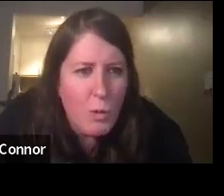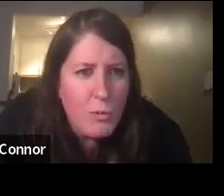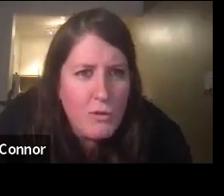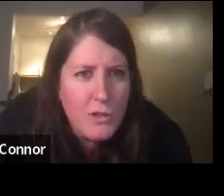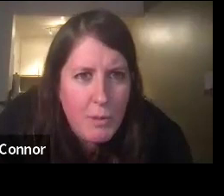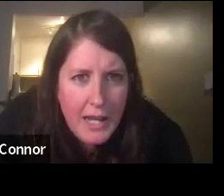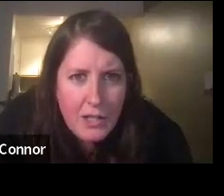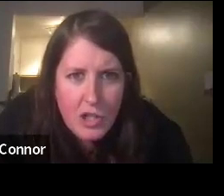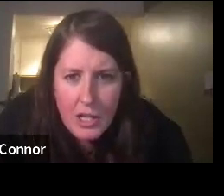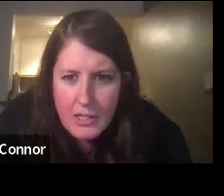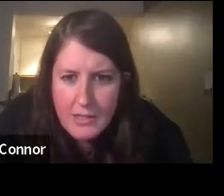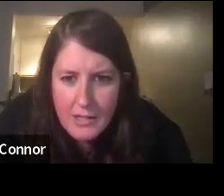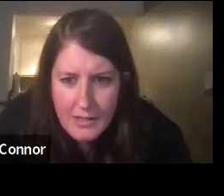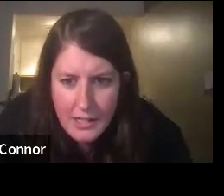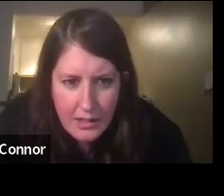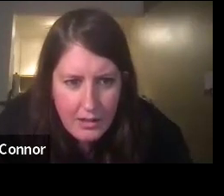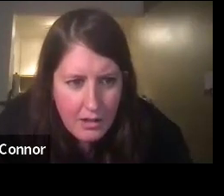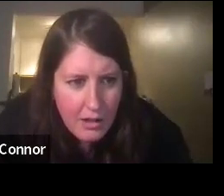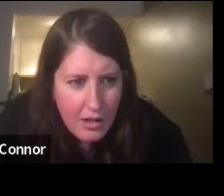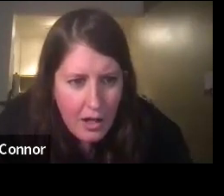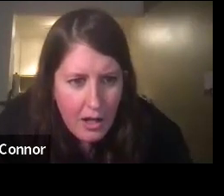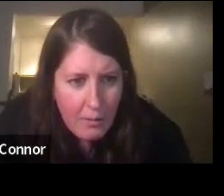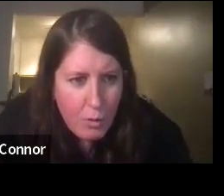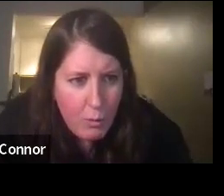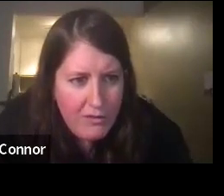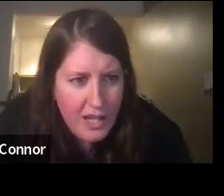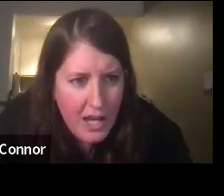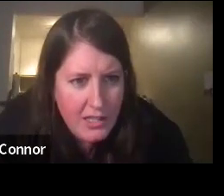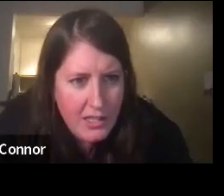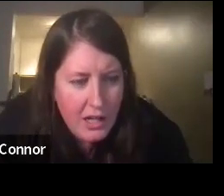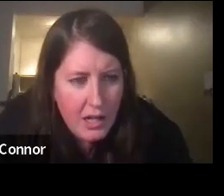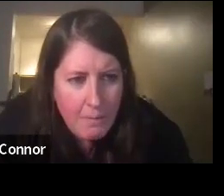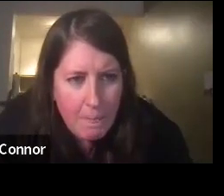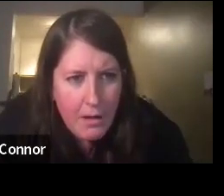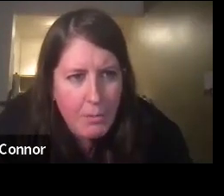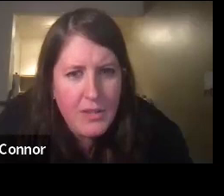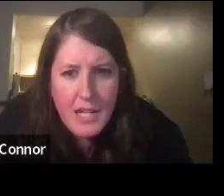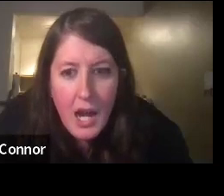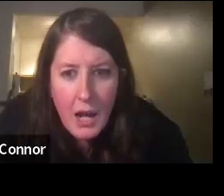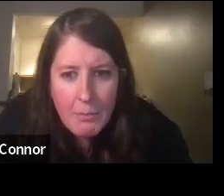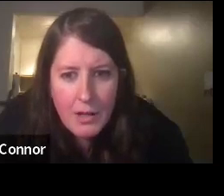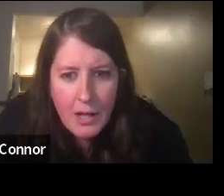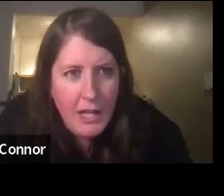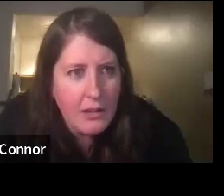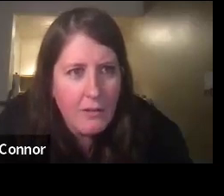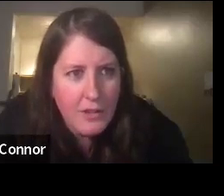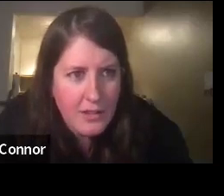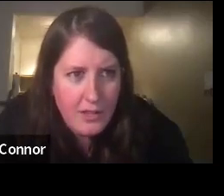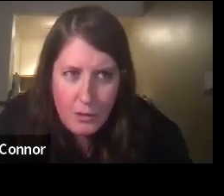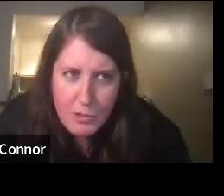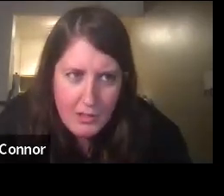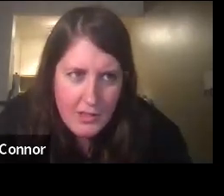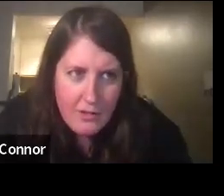And we'll move to page 16, where we've got up at the top. I love